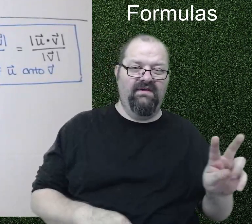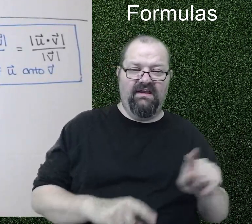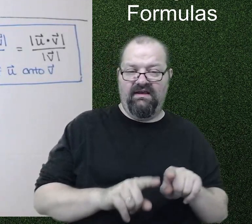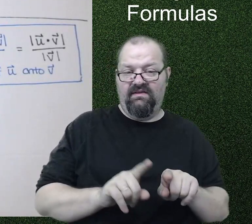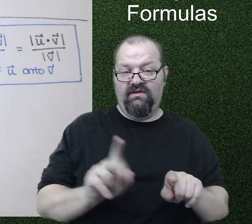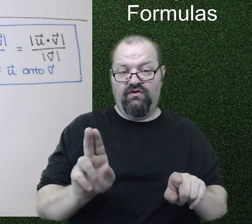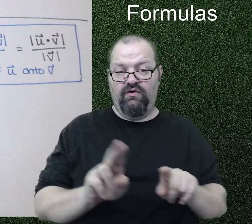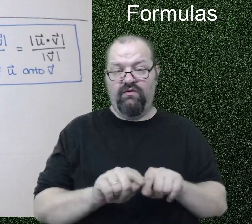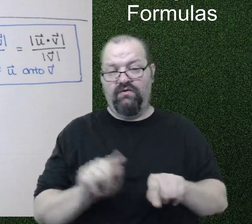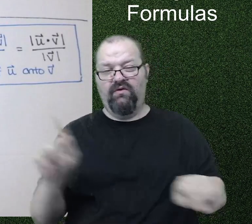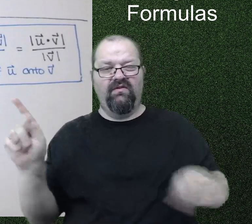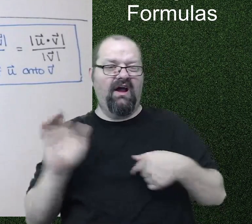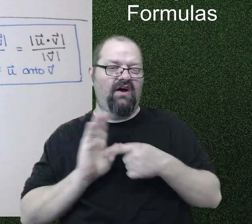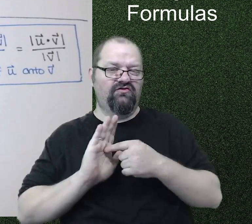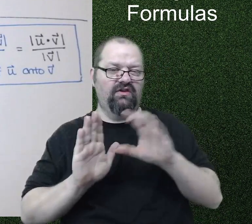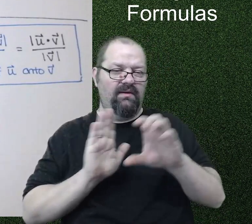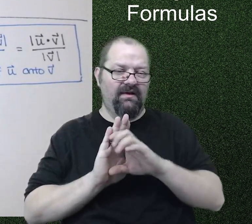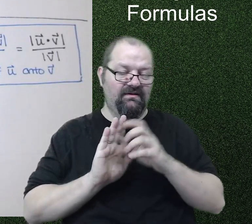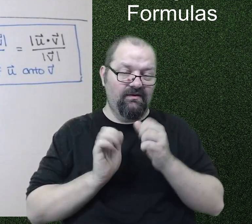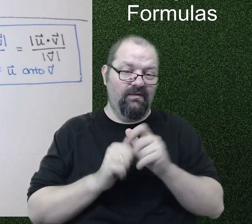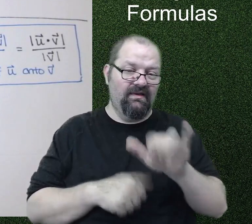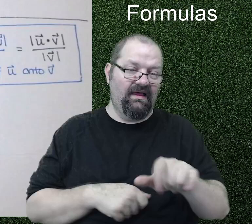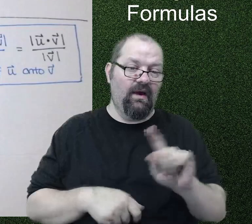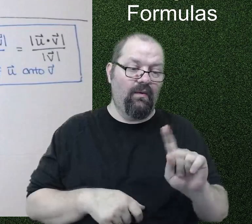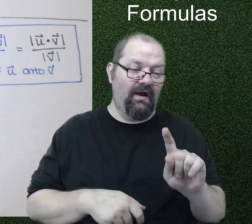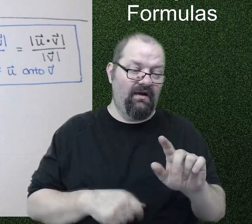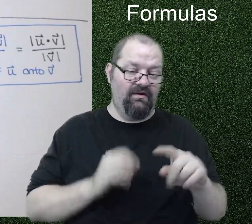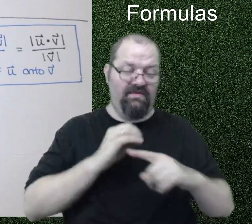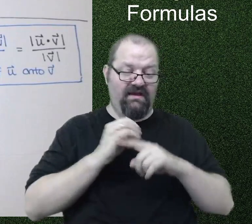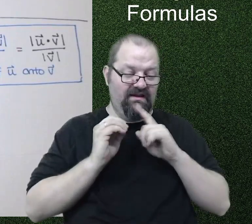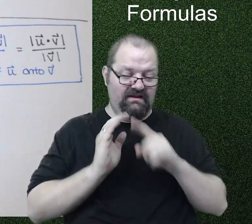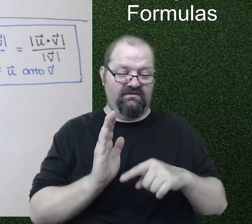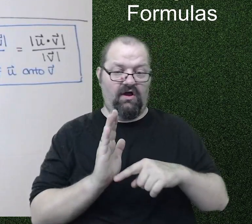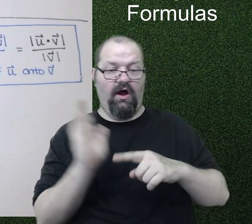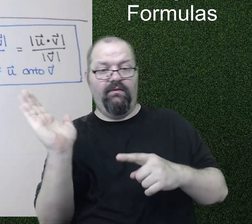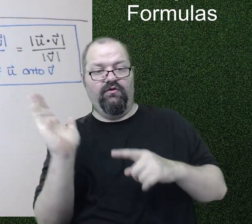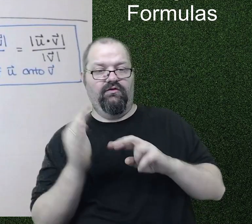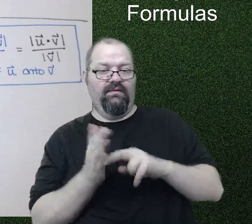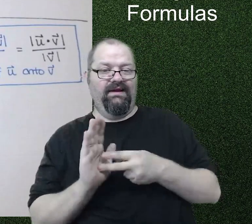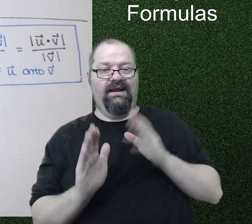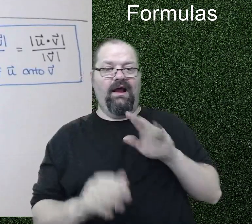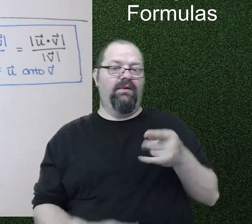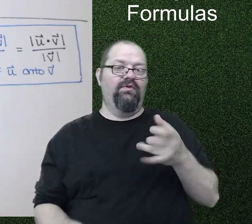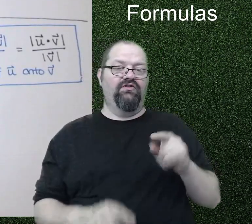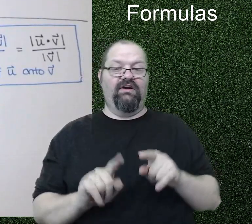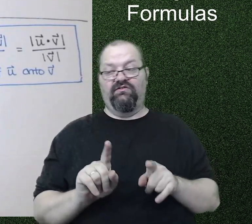of that where theta is obtuse, and so our projection is on this side.